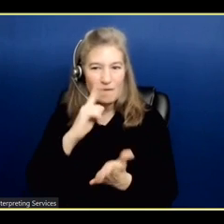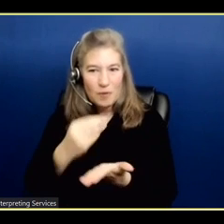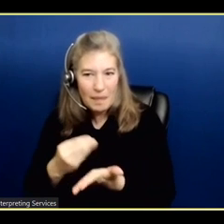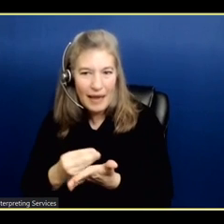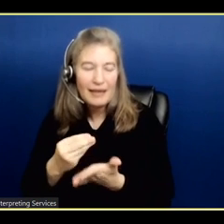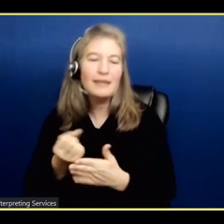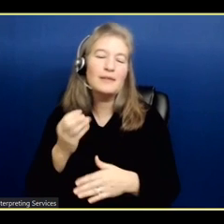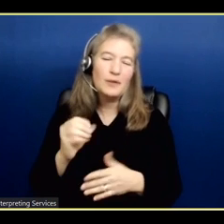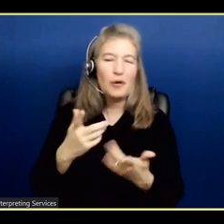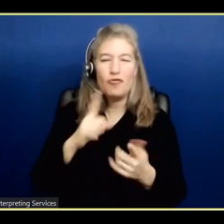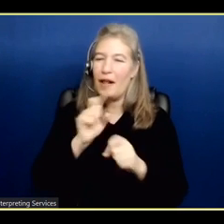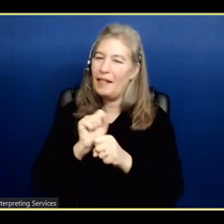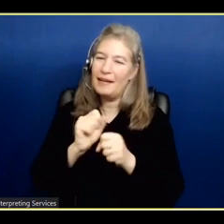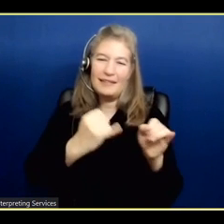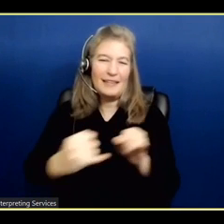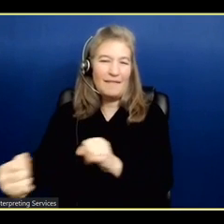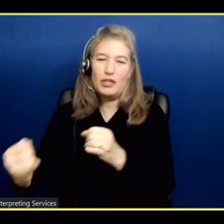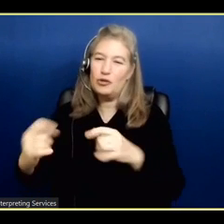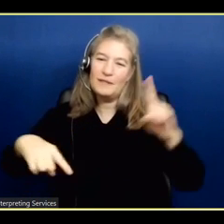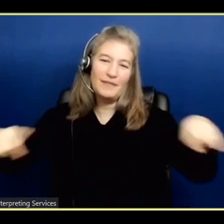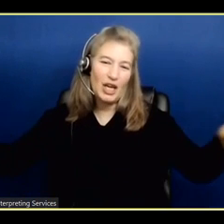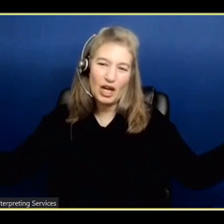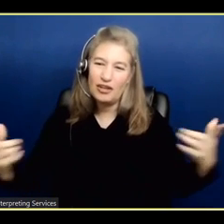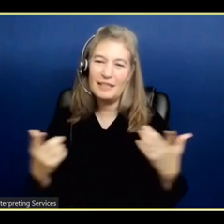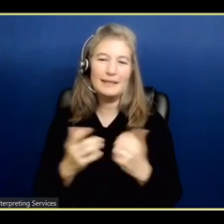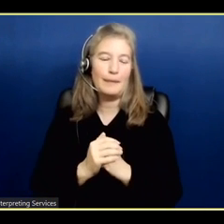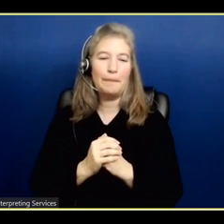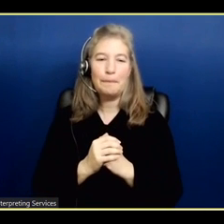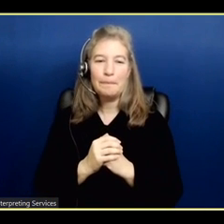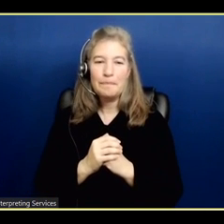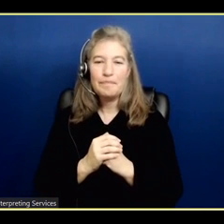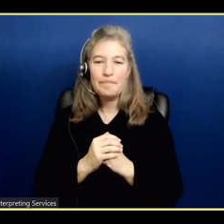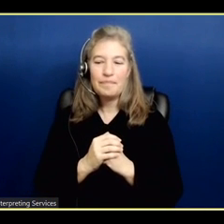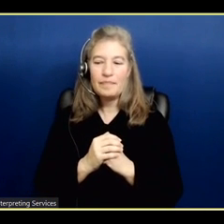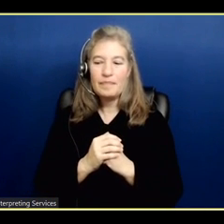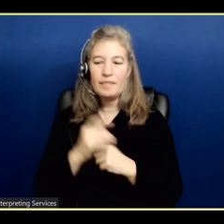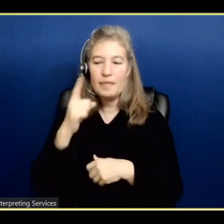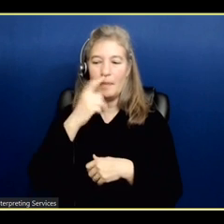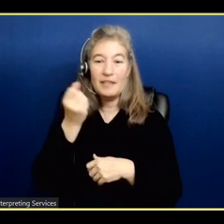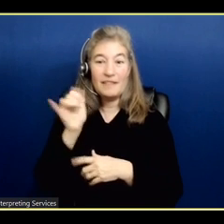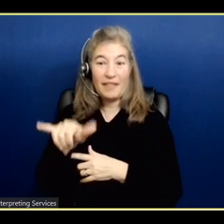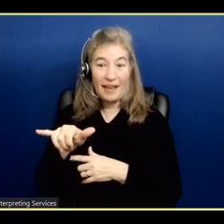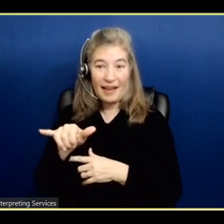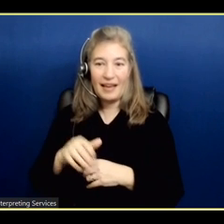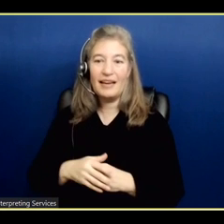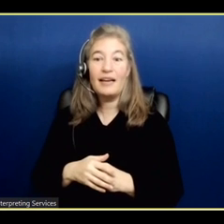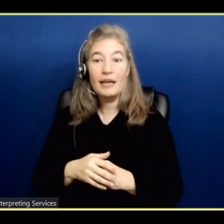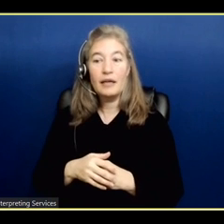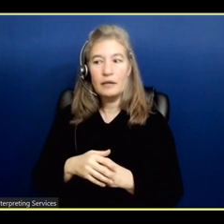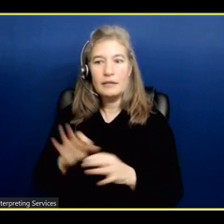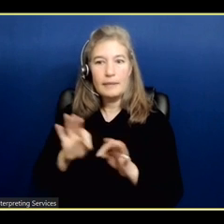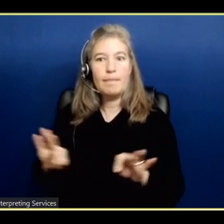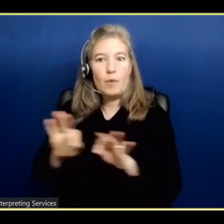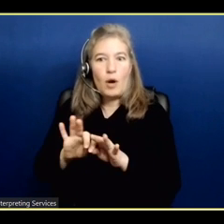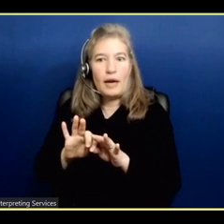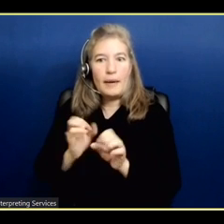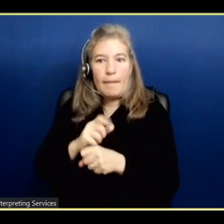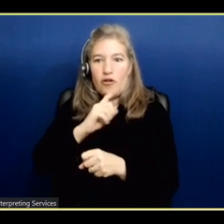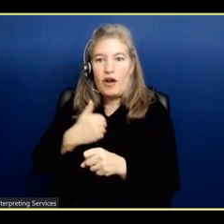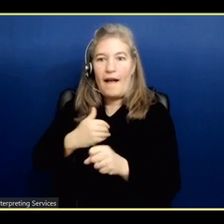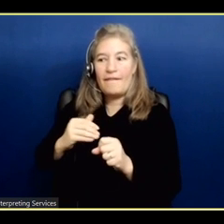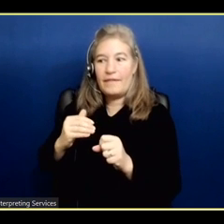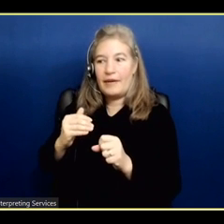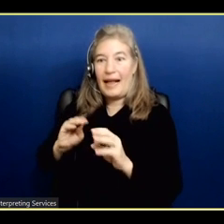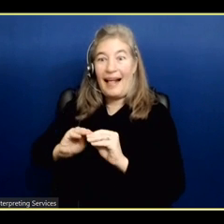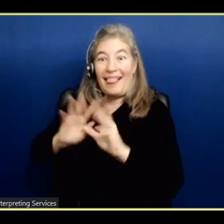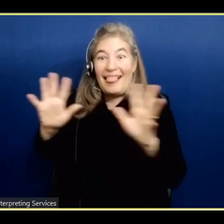and are frequently just tossed out the window. Because of that, you need to have really clear